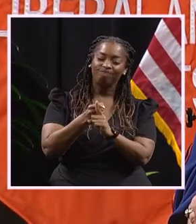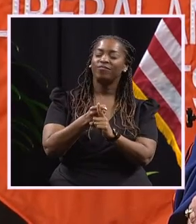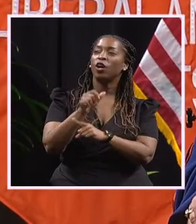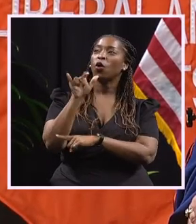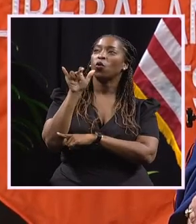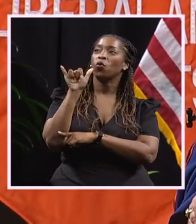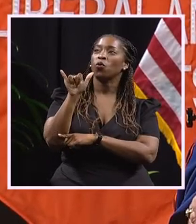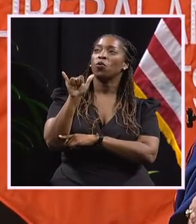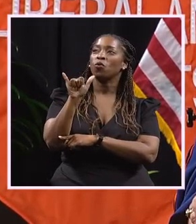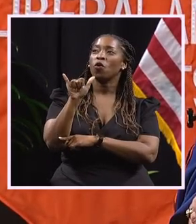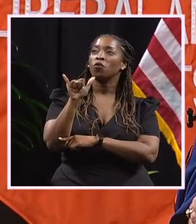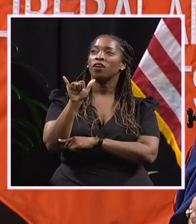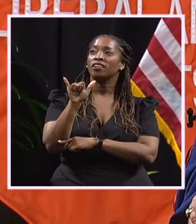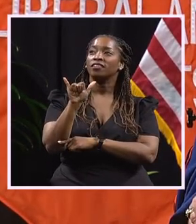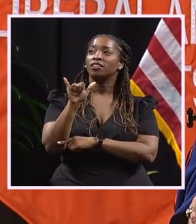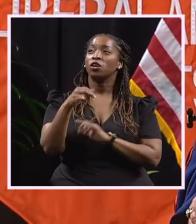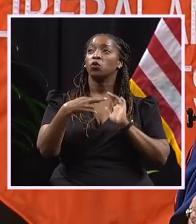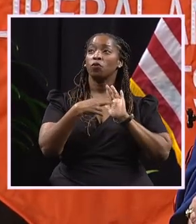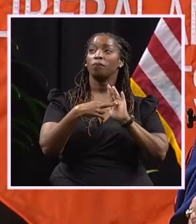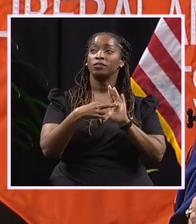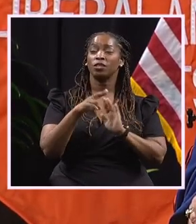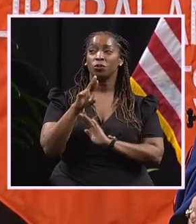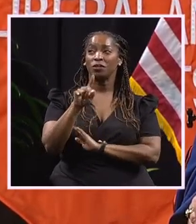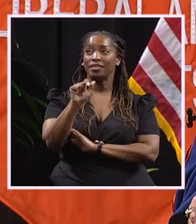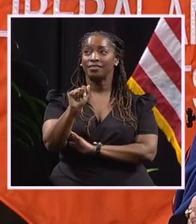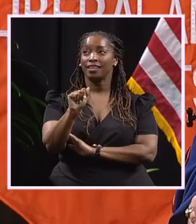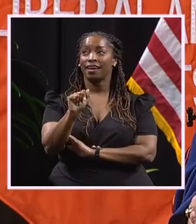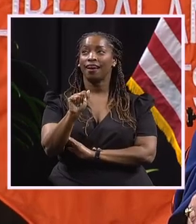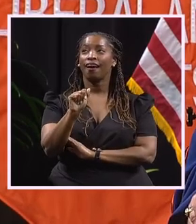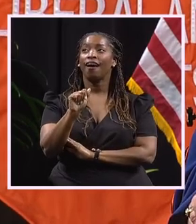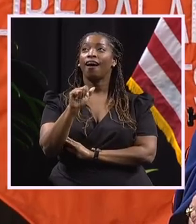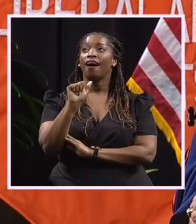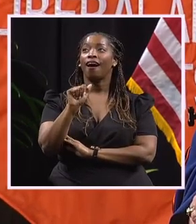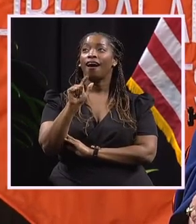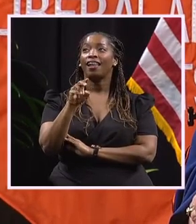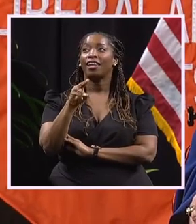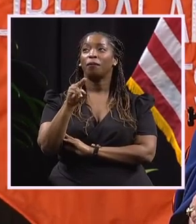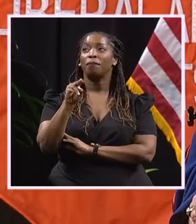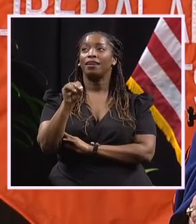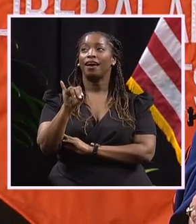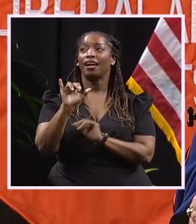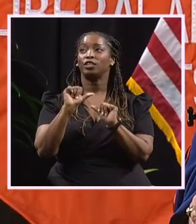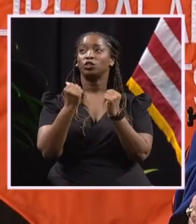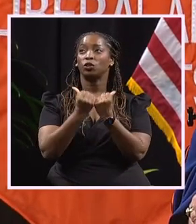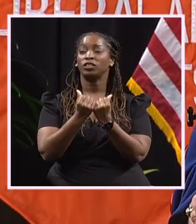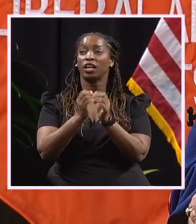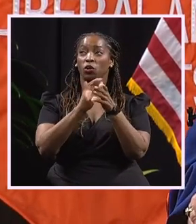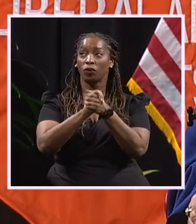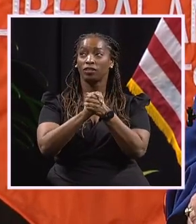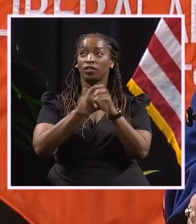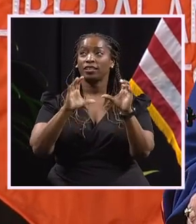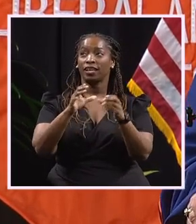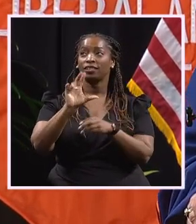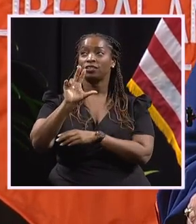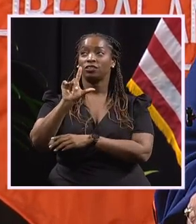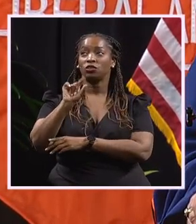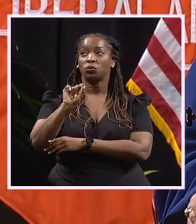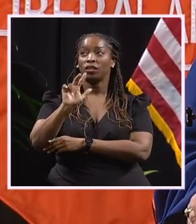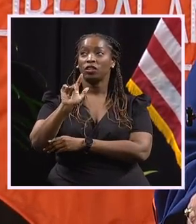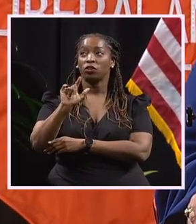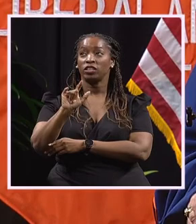the UTSA Alumni Association, I congratulate the class of 2023 on joining more than